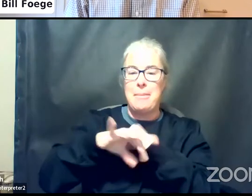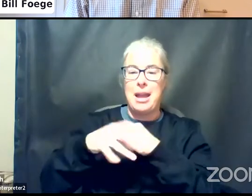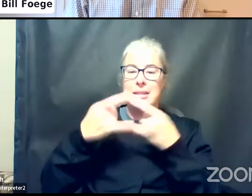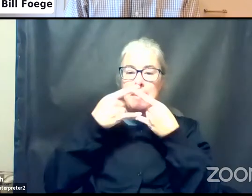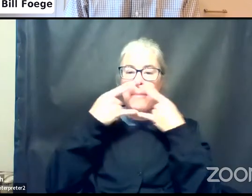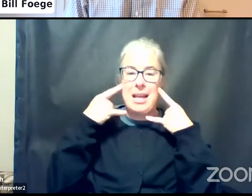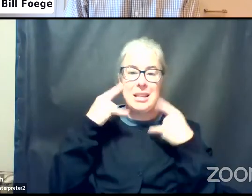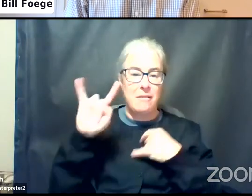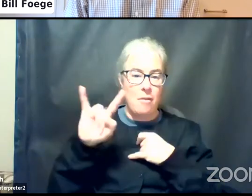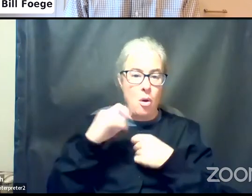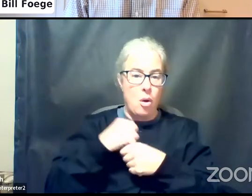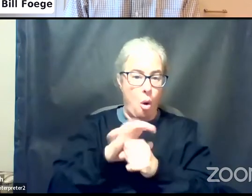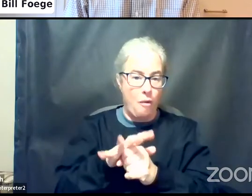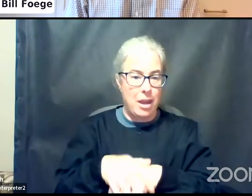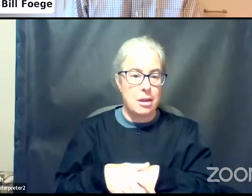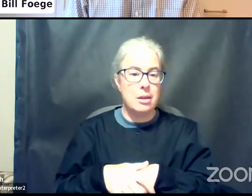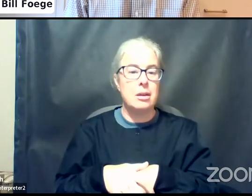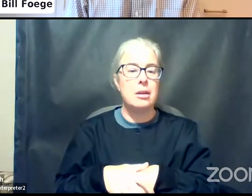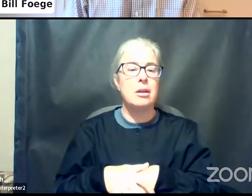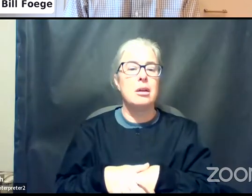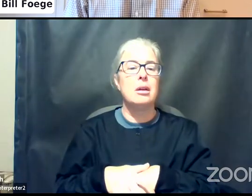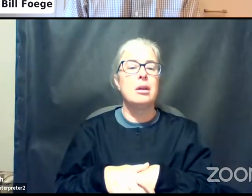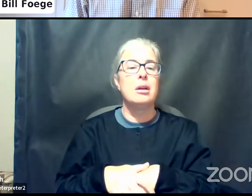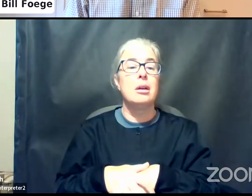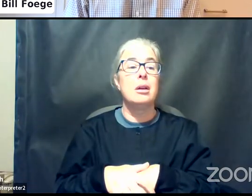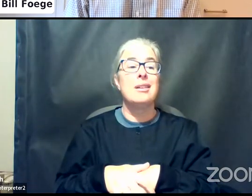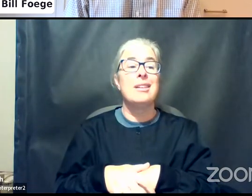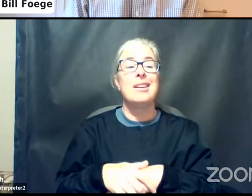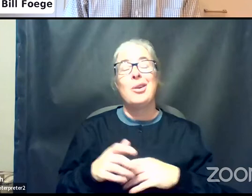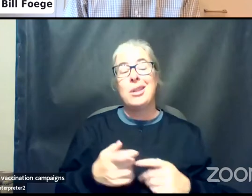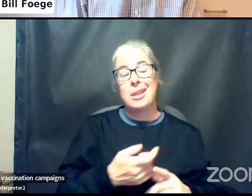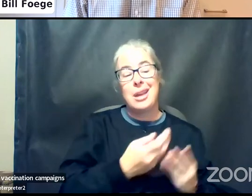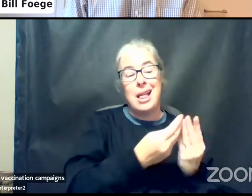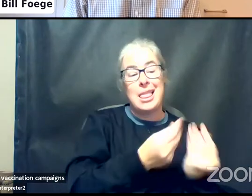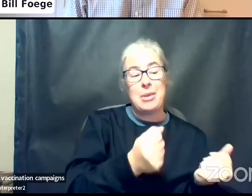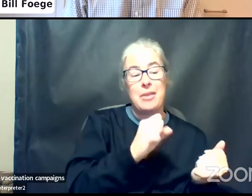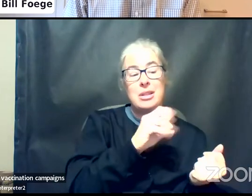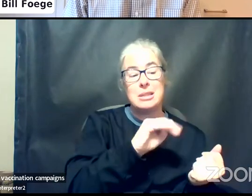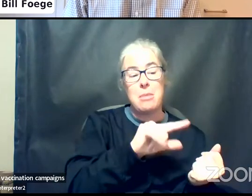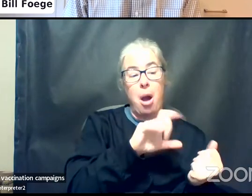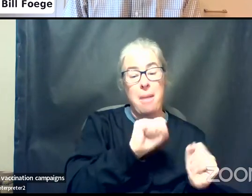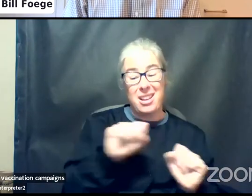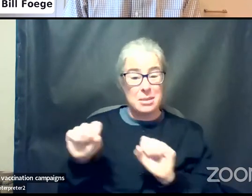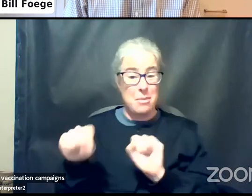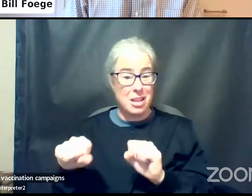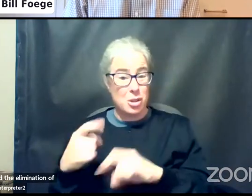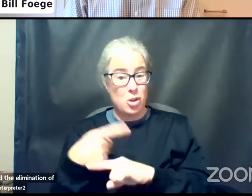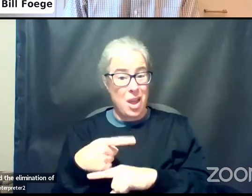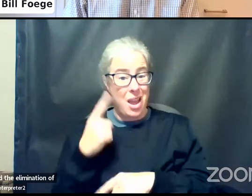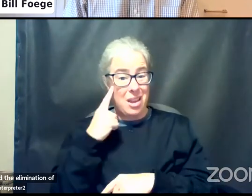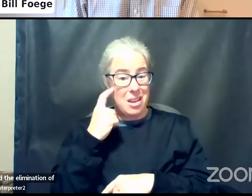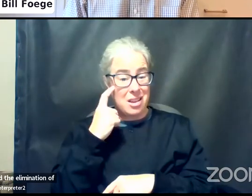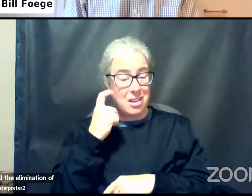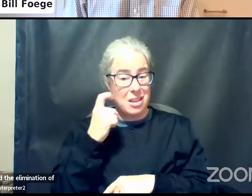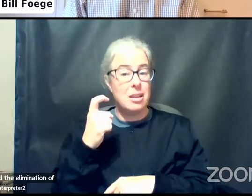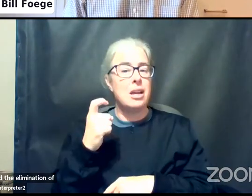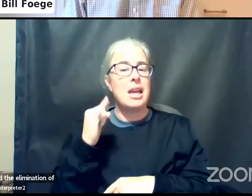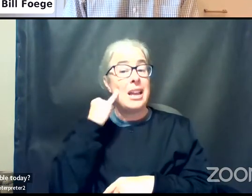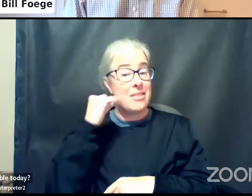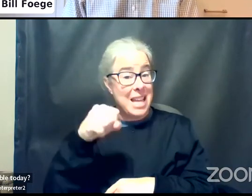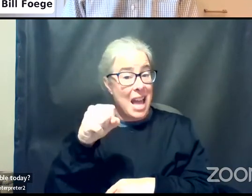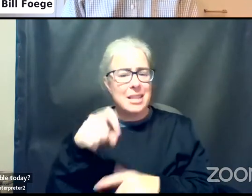for covid uh would the elimination of smallpox be conceivable today and if so how would it be